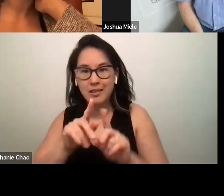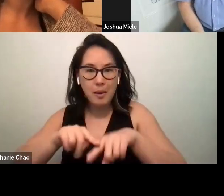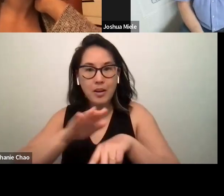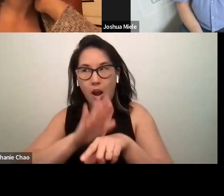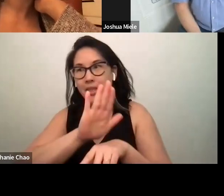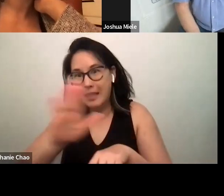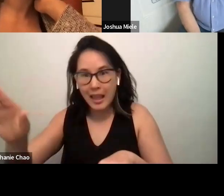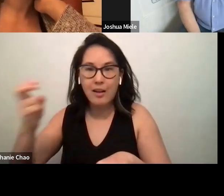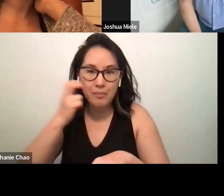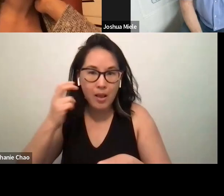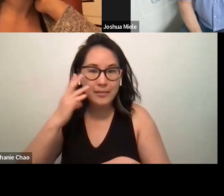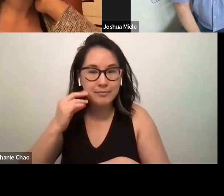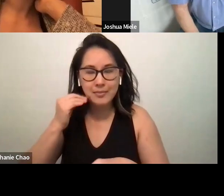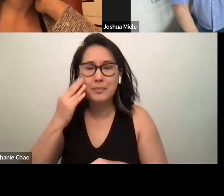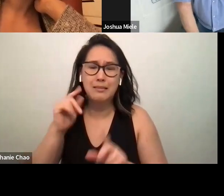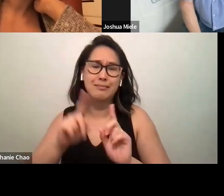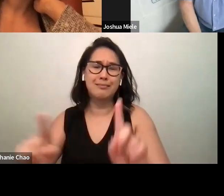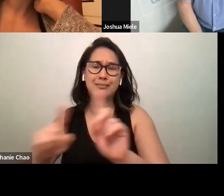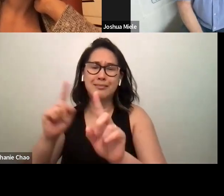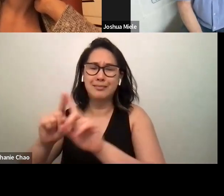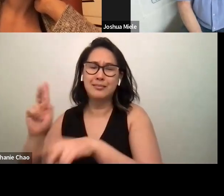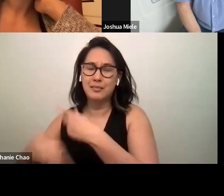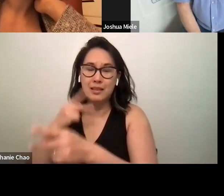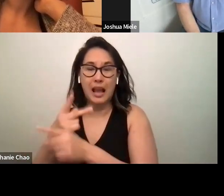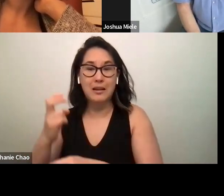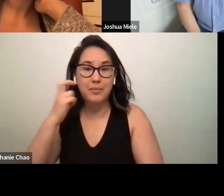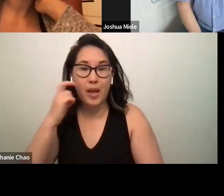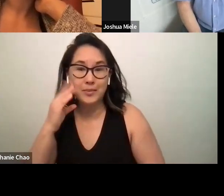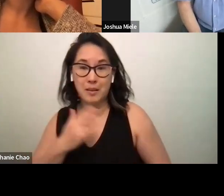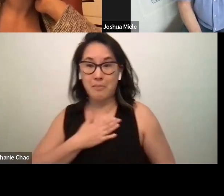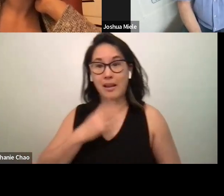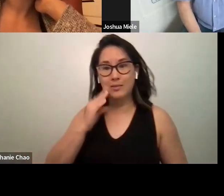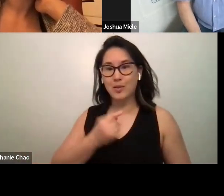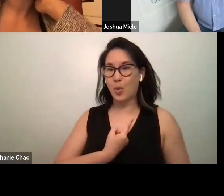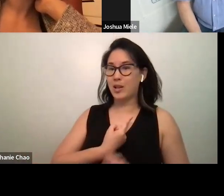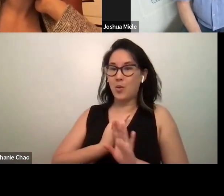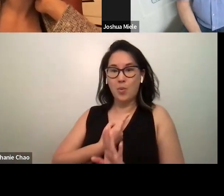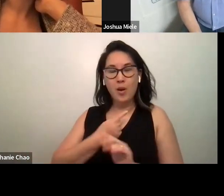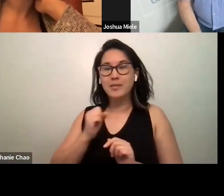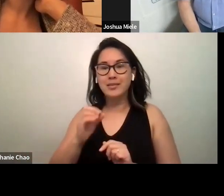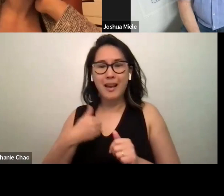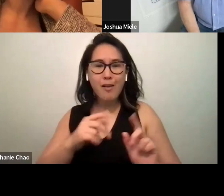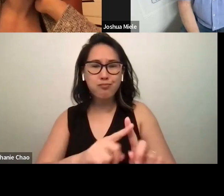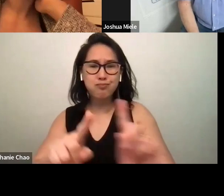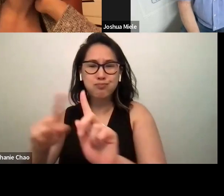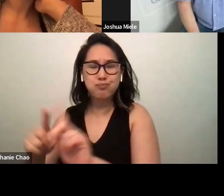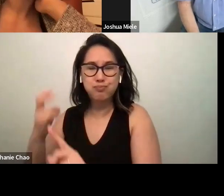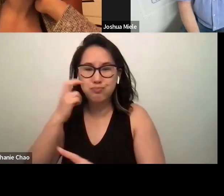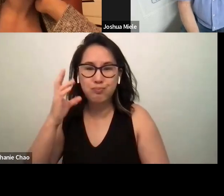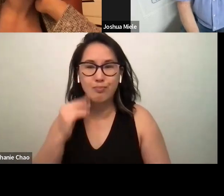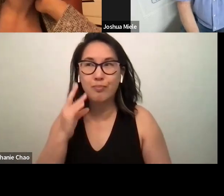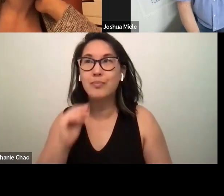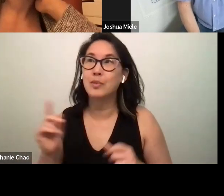many, many different blind experiences, and mine is only one. So I first want to tell